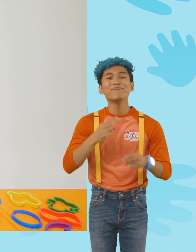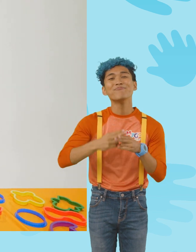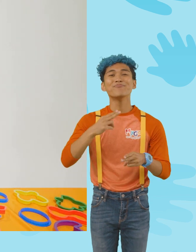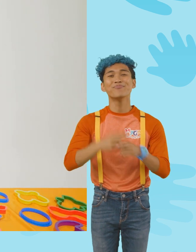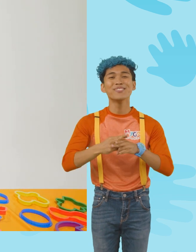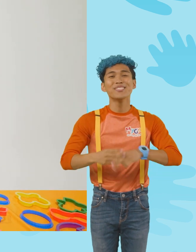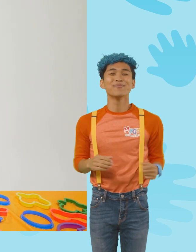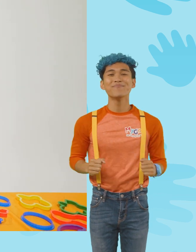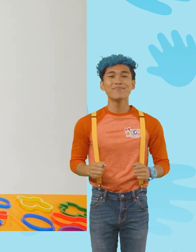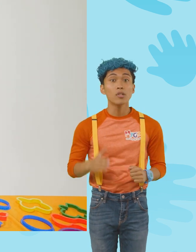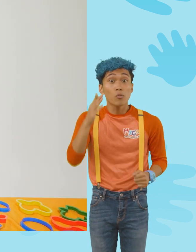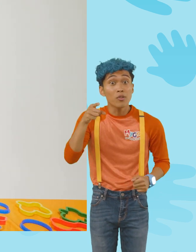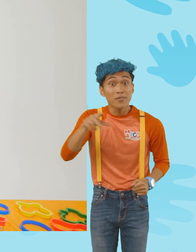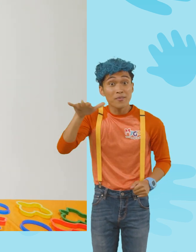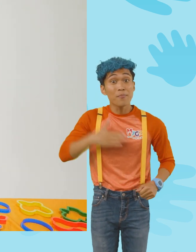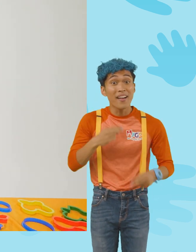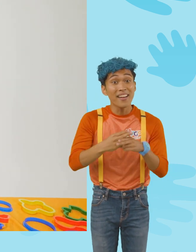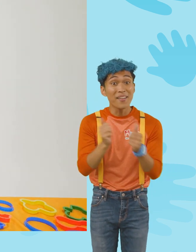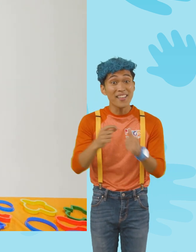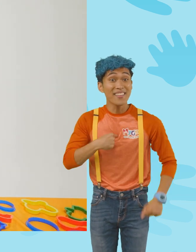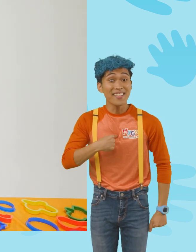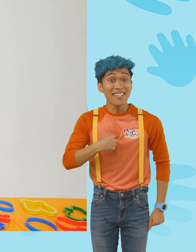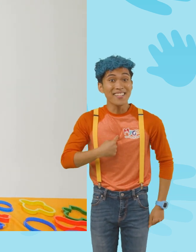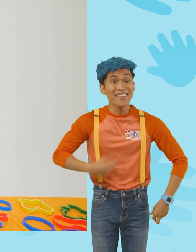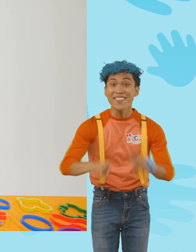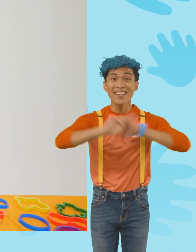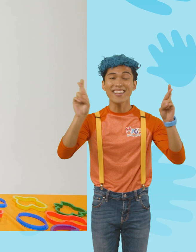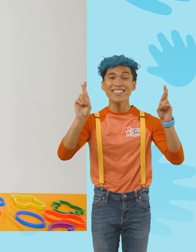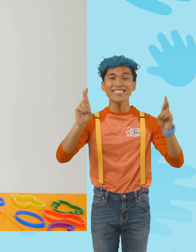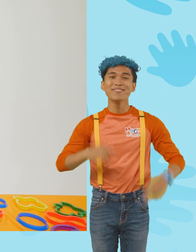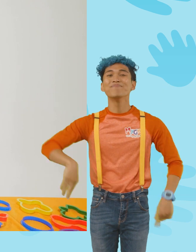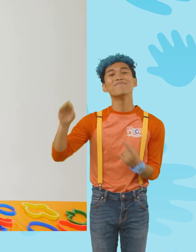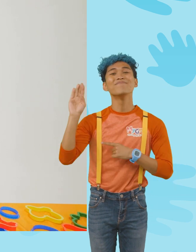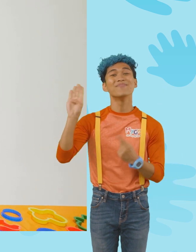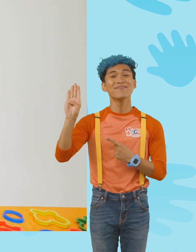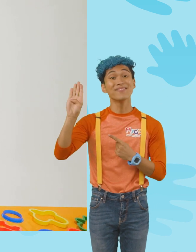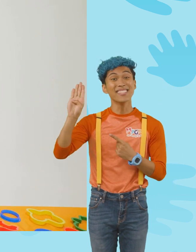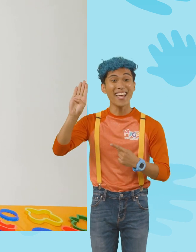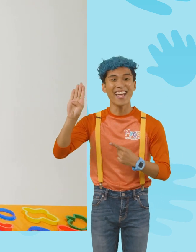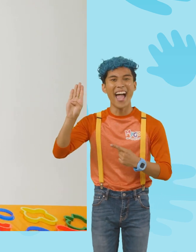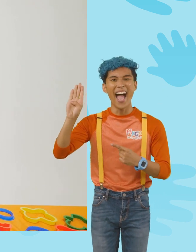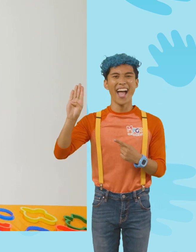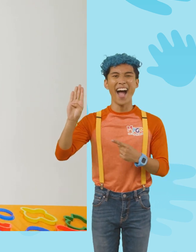is search for my name. Will you spell my name with me? Ready? B.